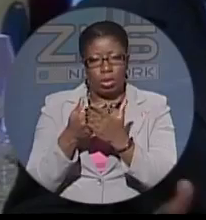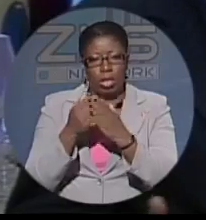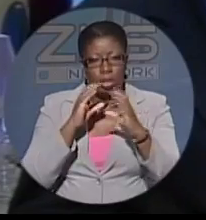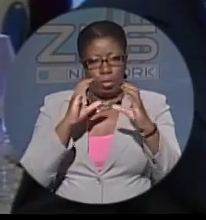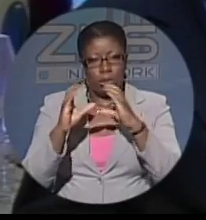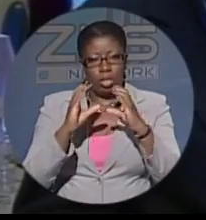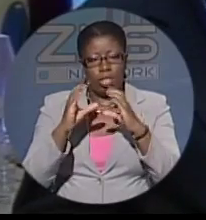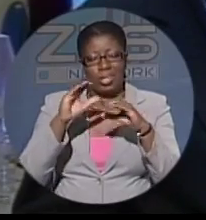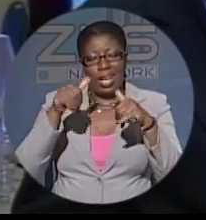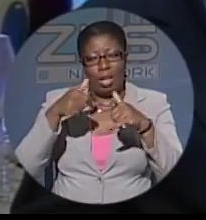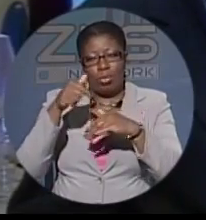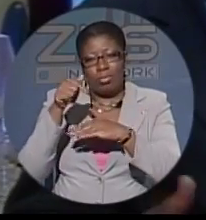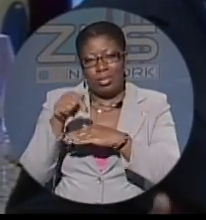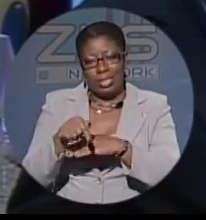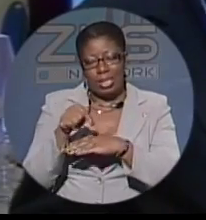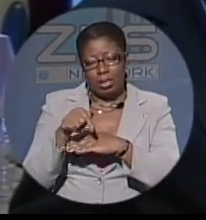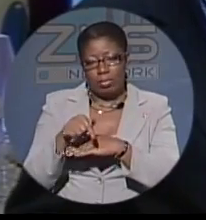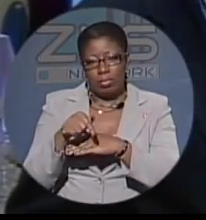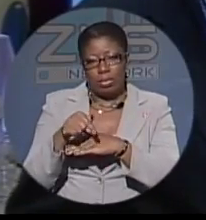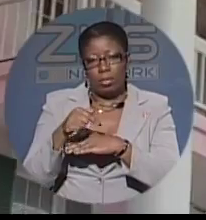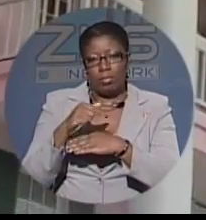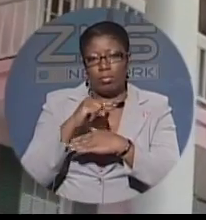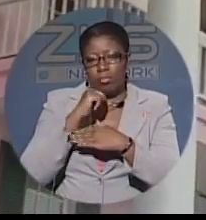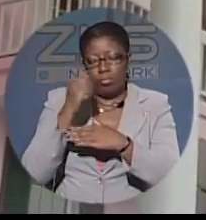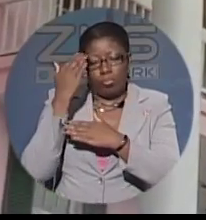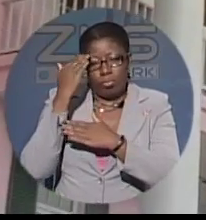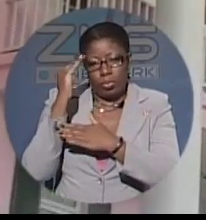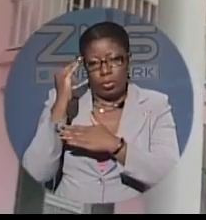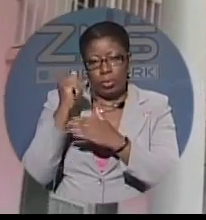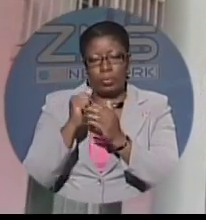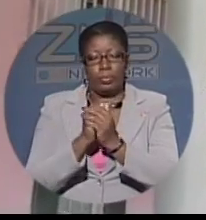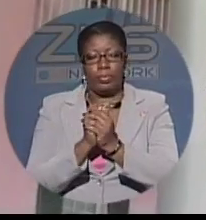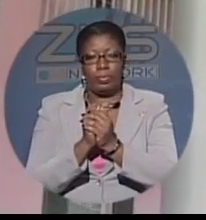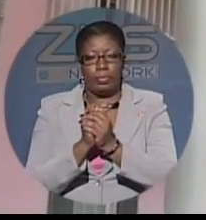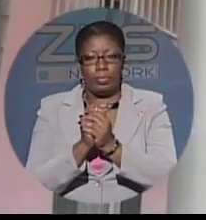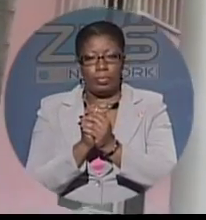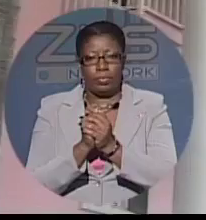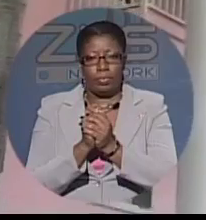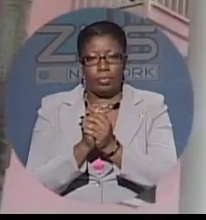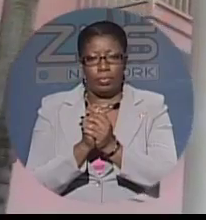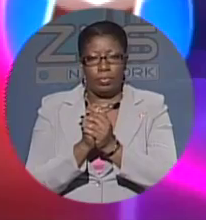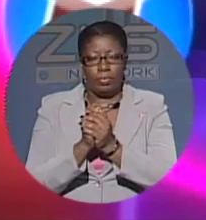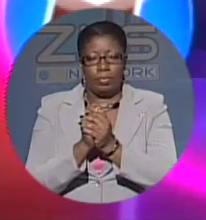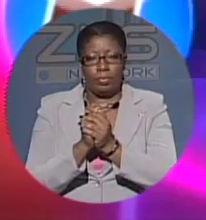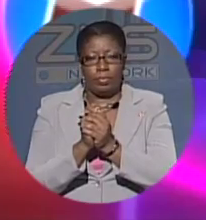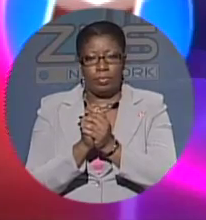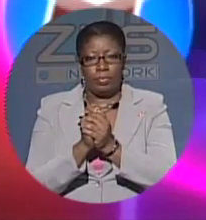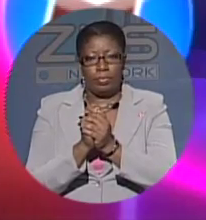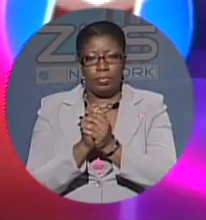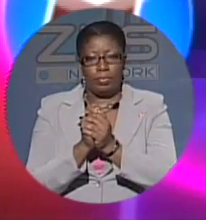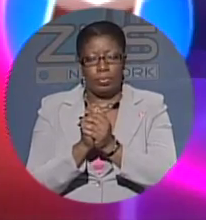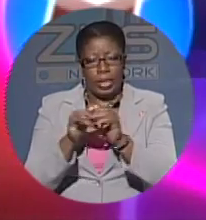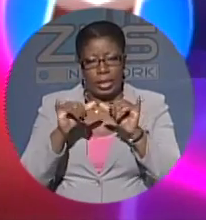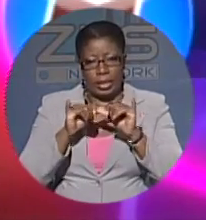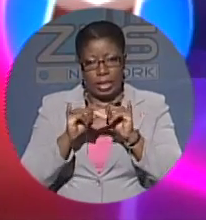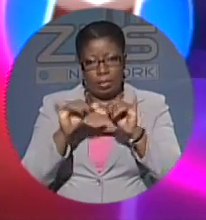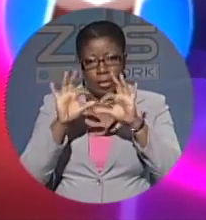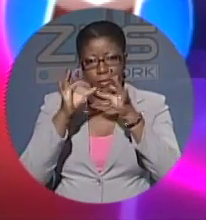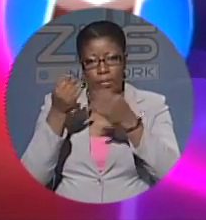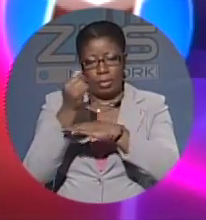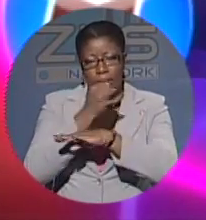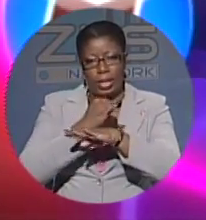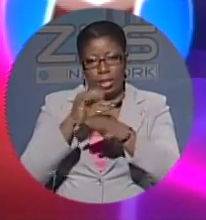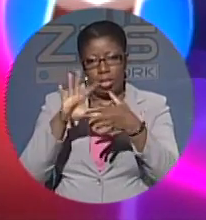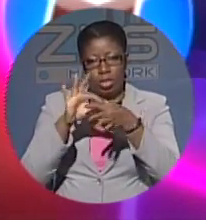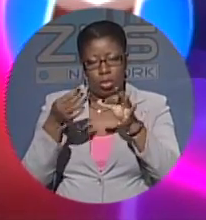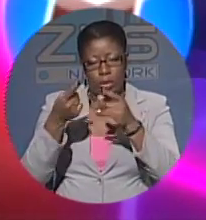How deep it is and the depth, I don't know. Sabrina Brown, ZNS News. Keep those Family Island stories